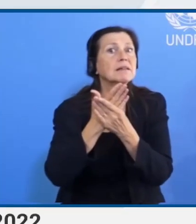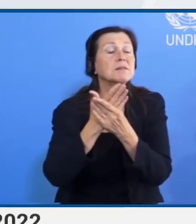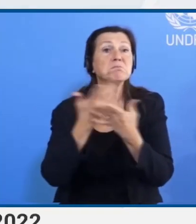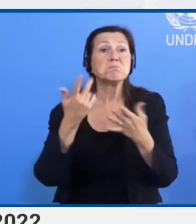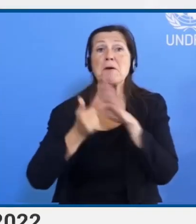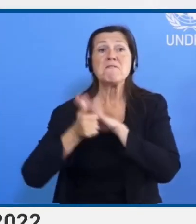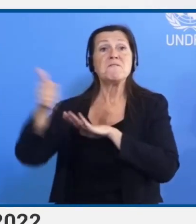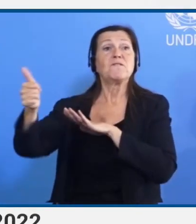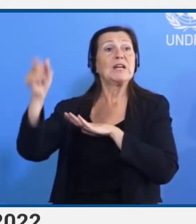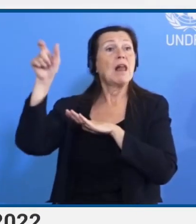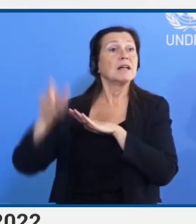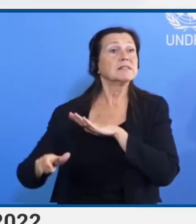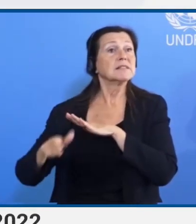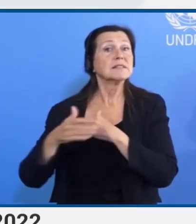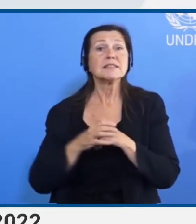Philanthropies.